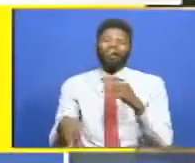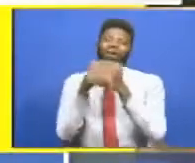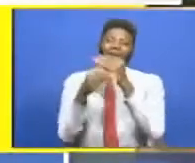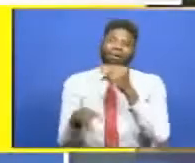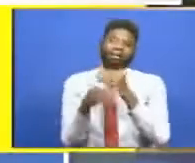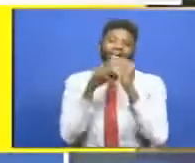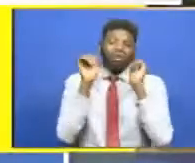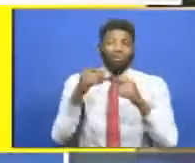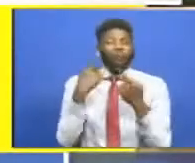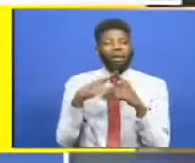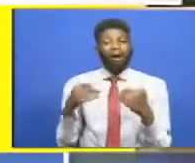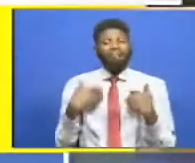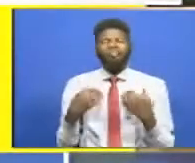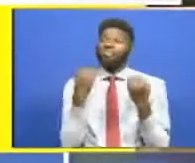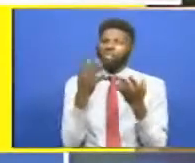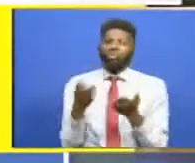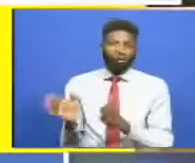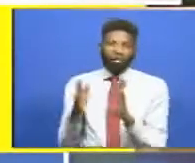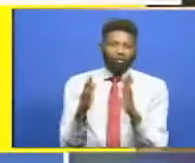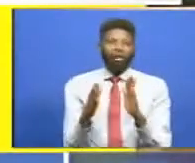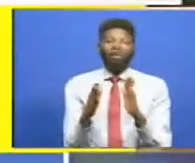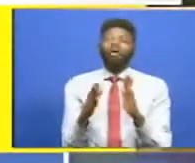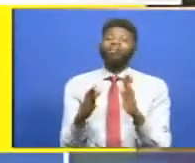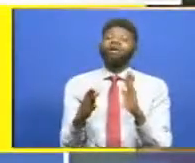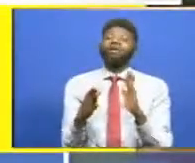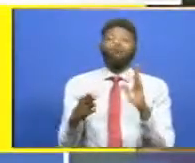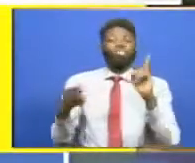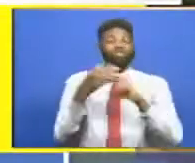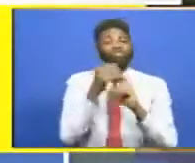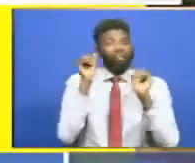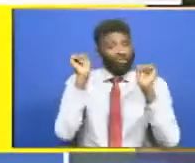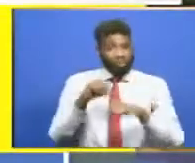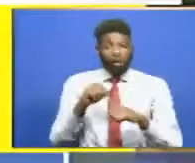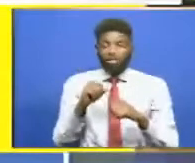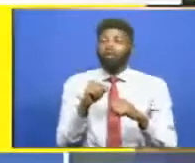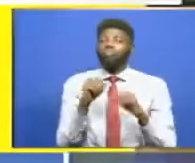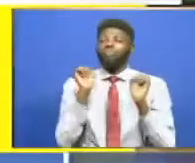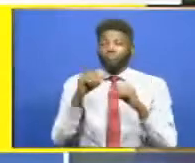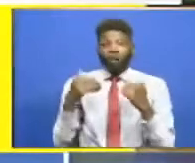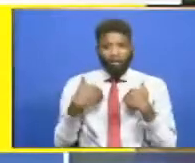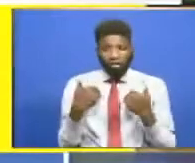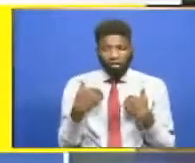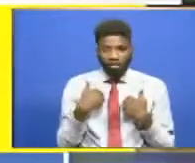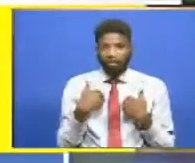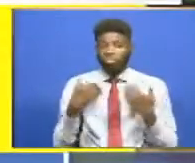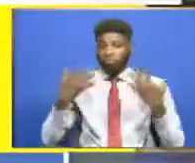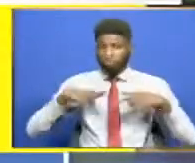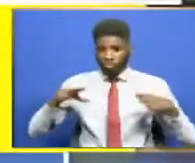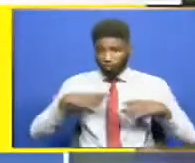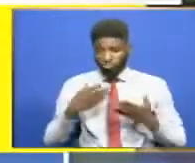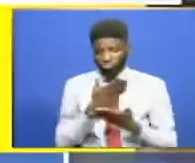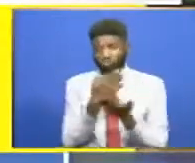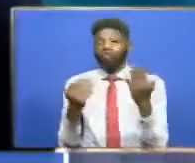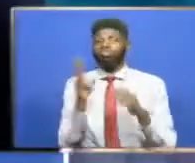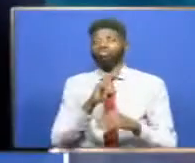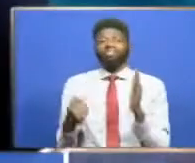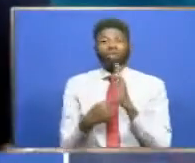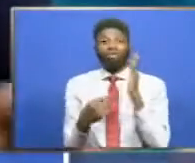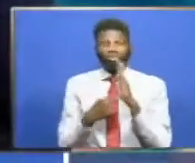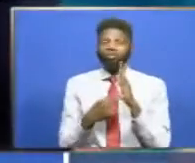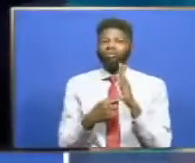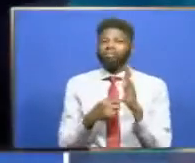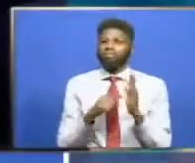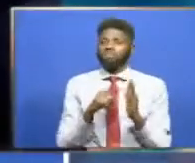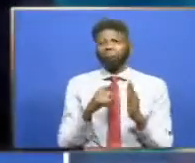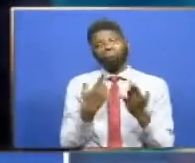many ways to achieve that. You could have a binary matrix in which citizens are allowed to digitally score the different sections, and that would